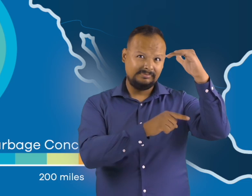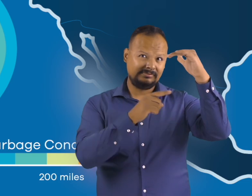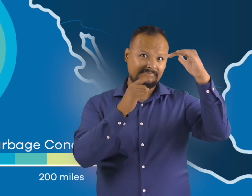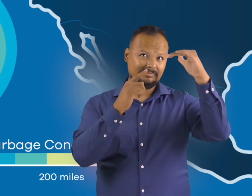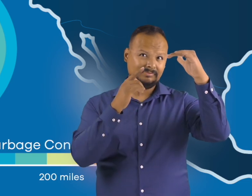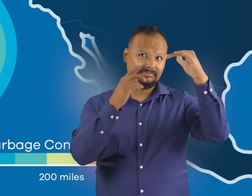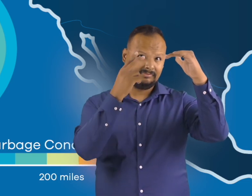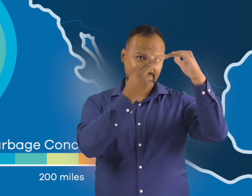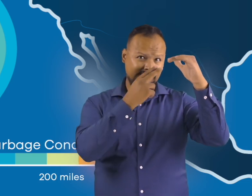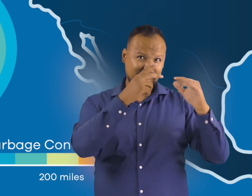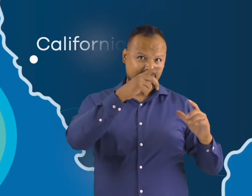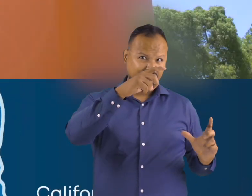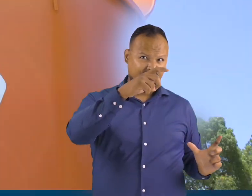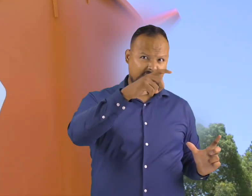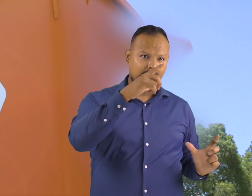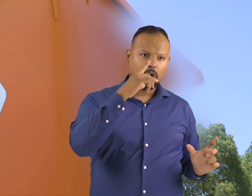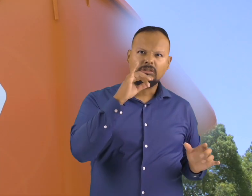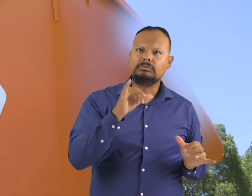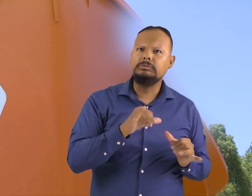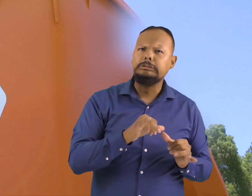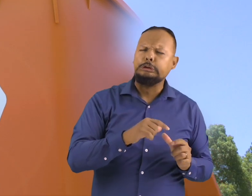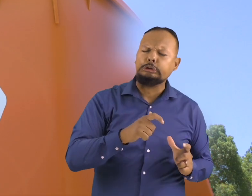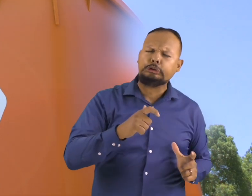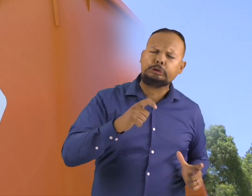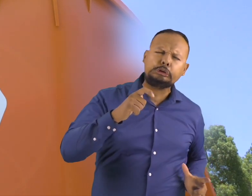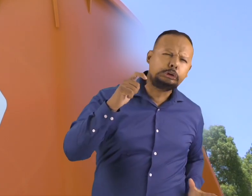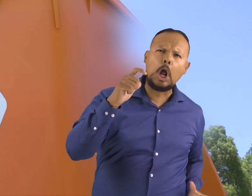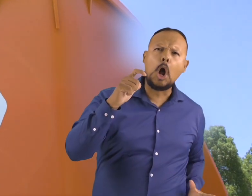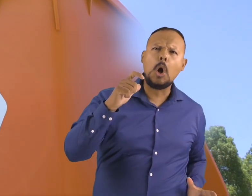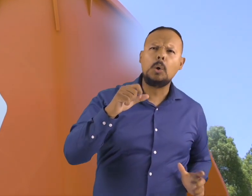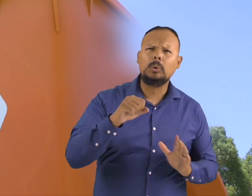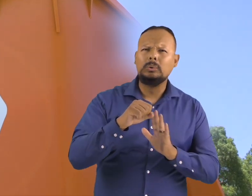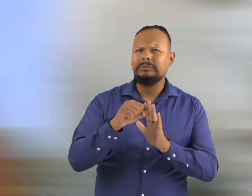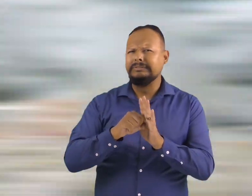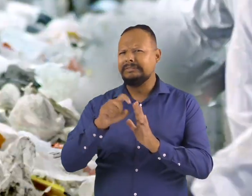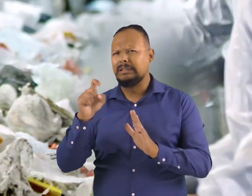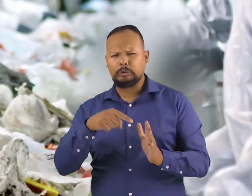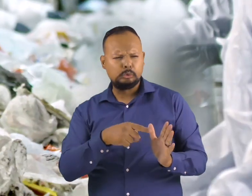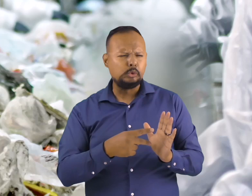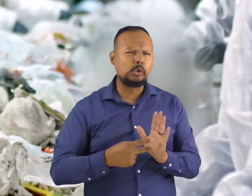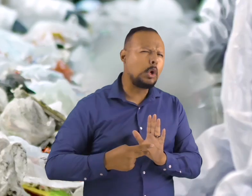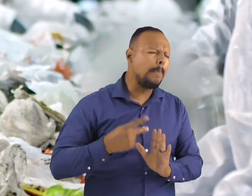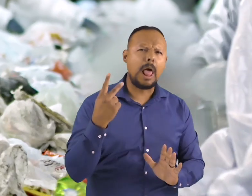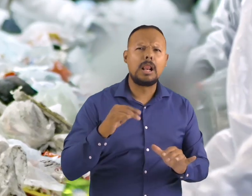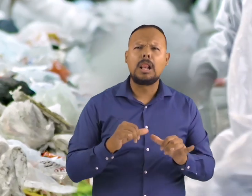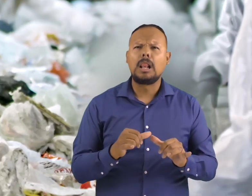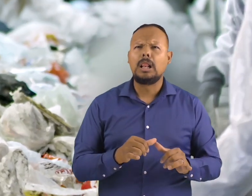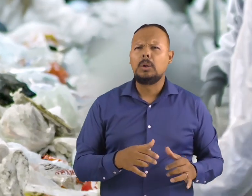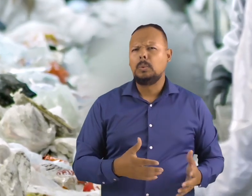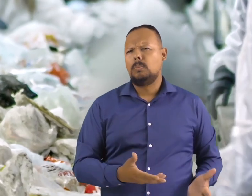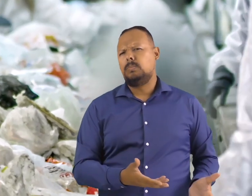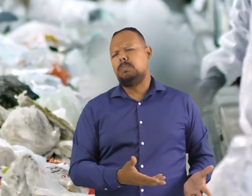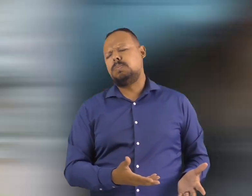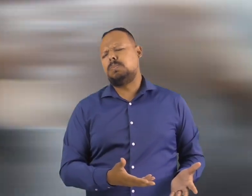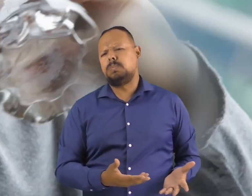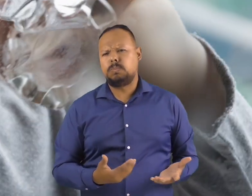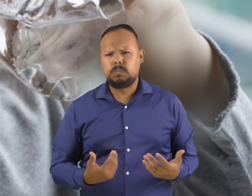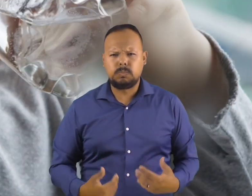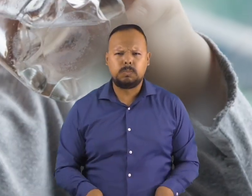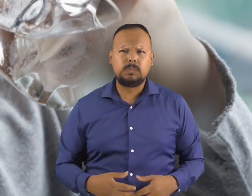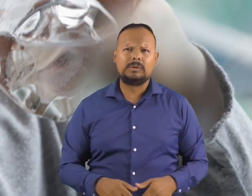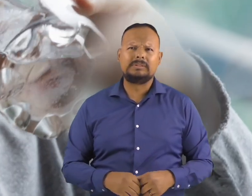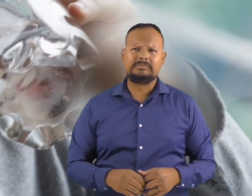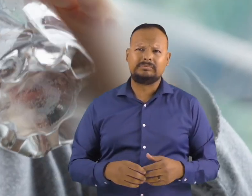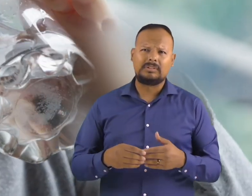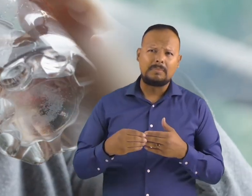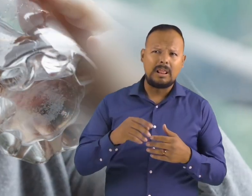of Texas. Making sure that the plastic you use ends up being recycled can help, as